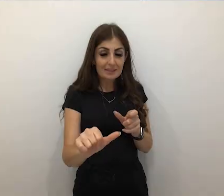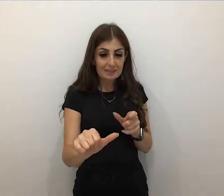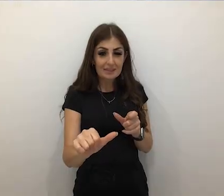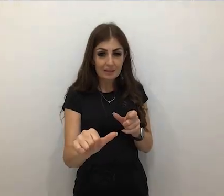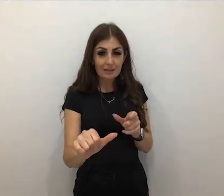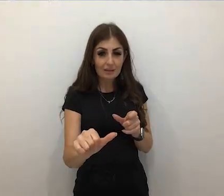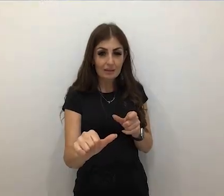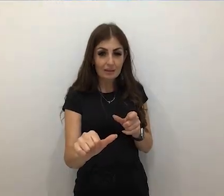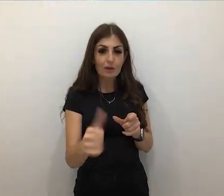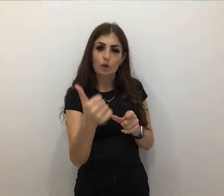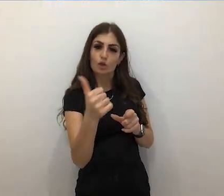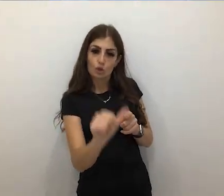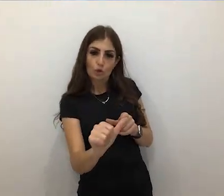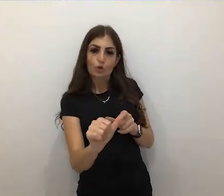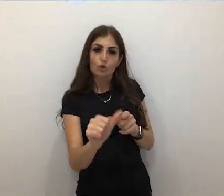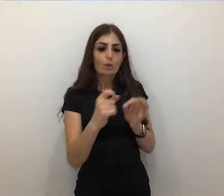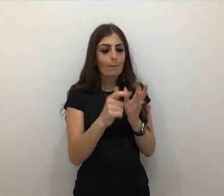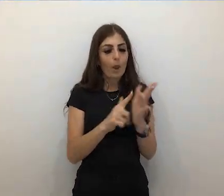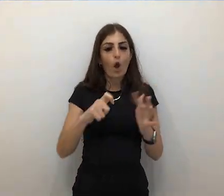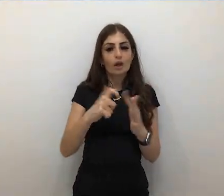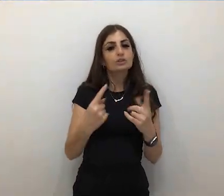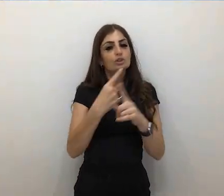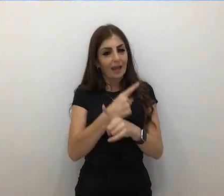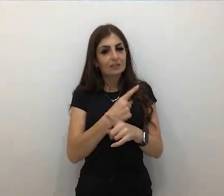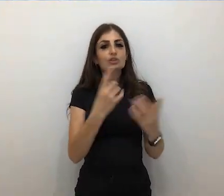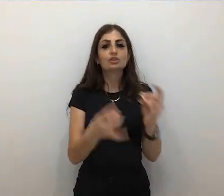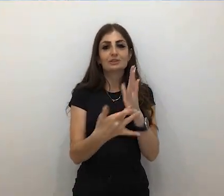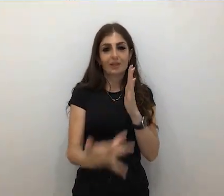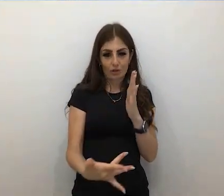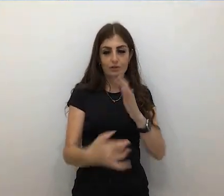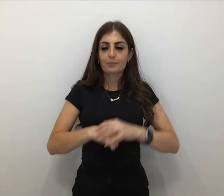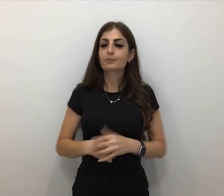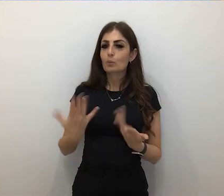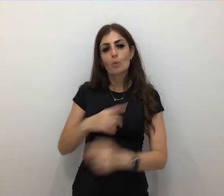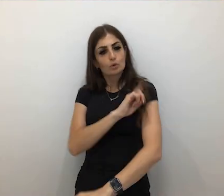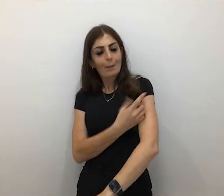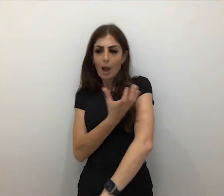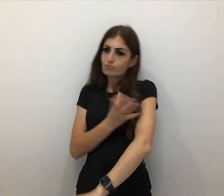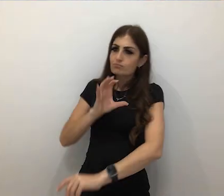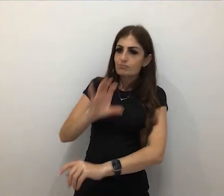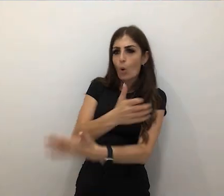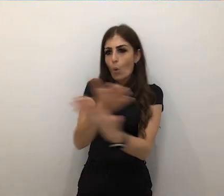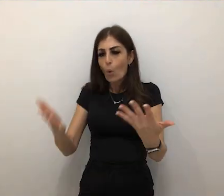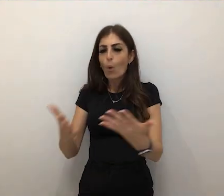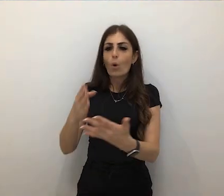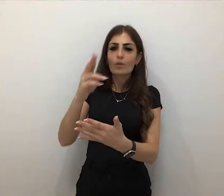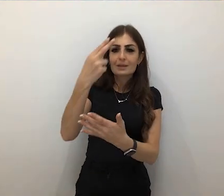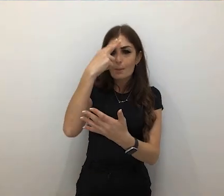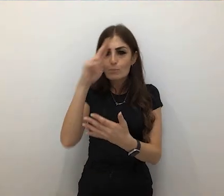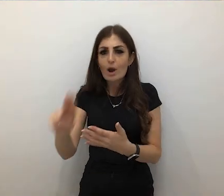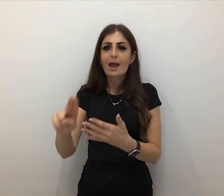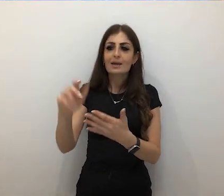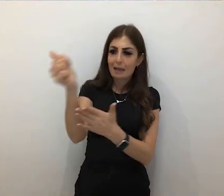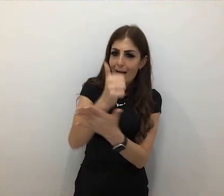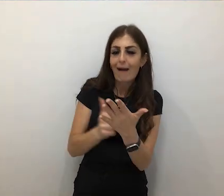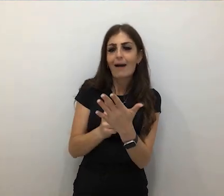thoughtfully utilize blockchain technology. We want to empower all these brands, cultural institutions and artists who we envision